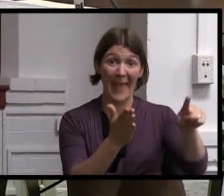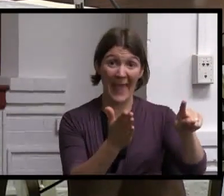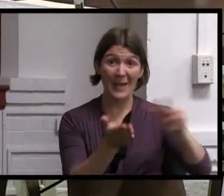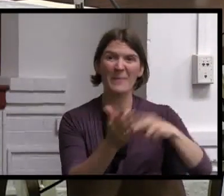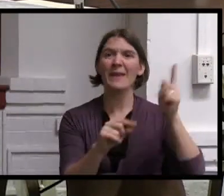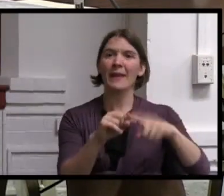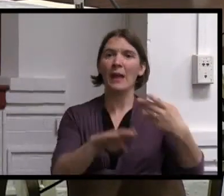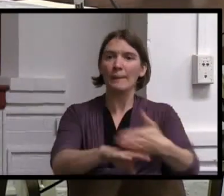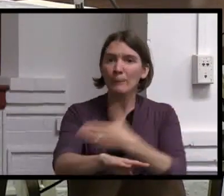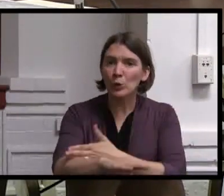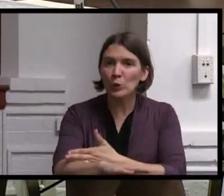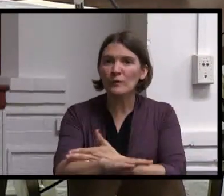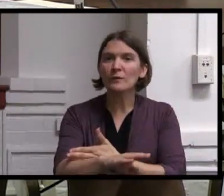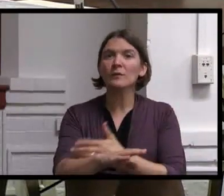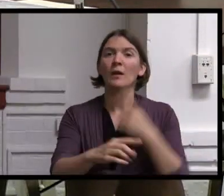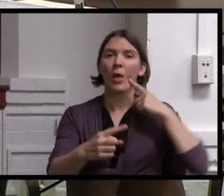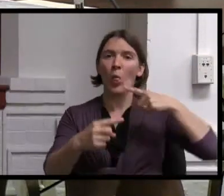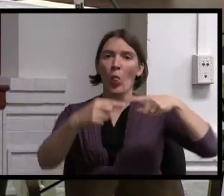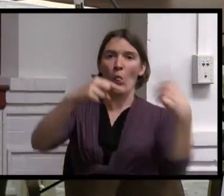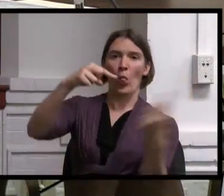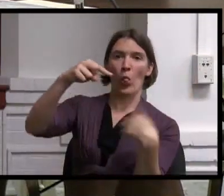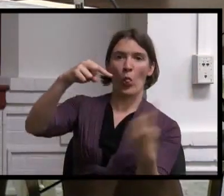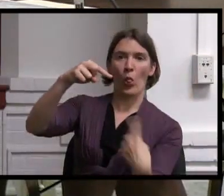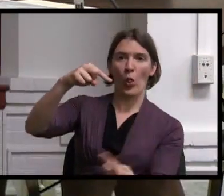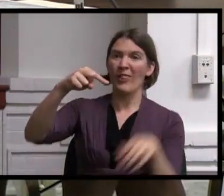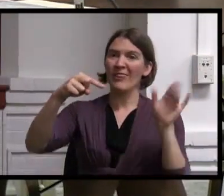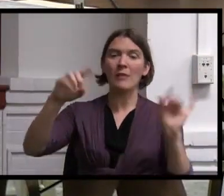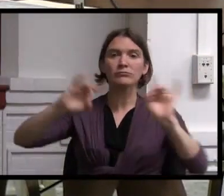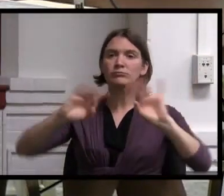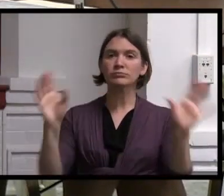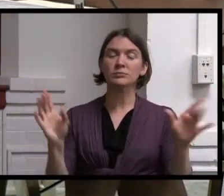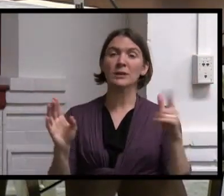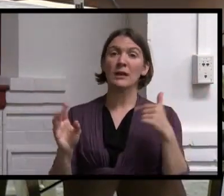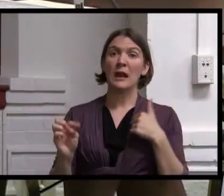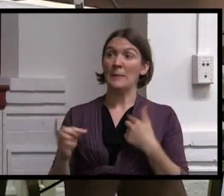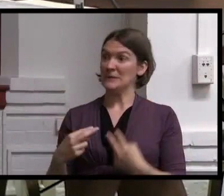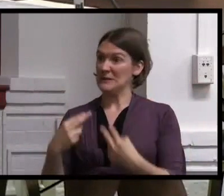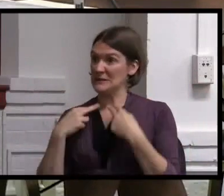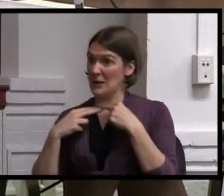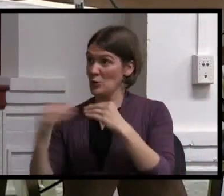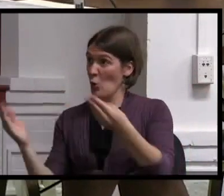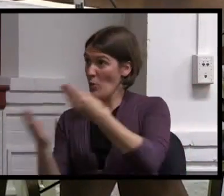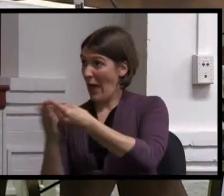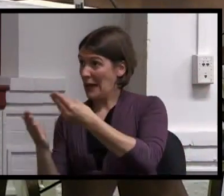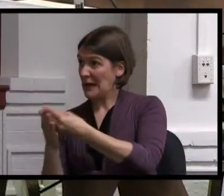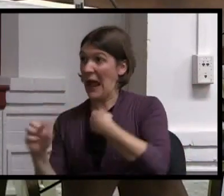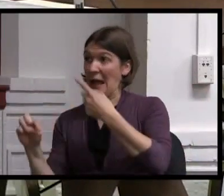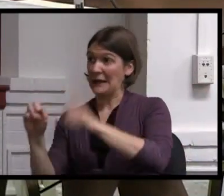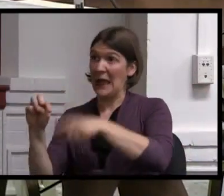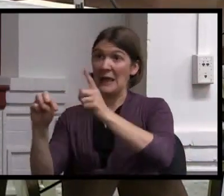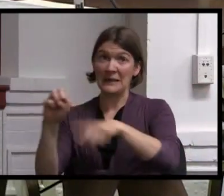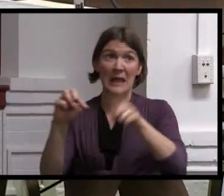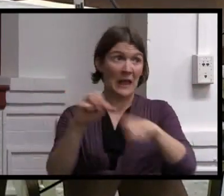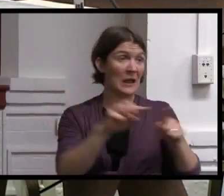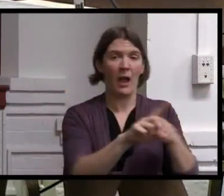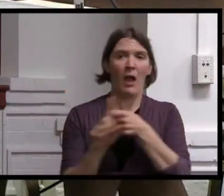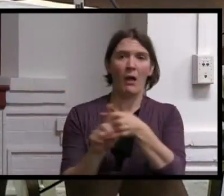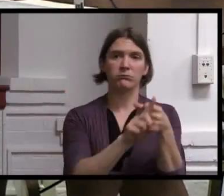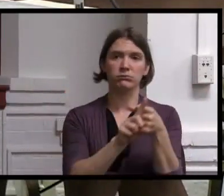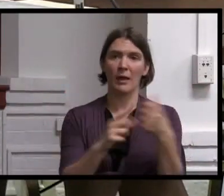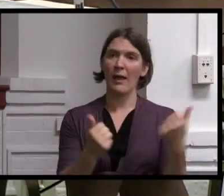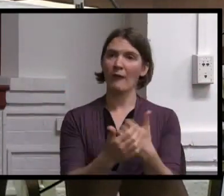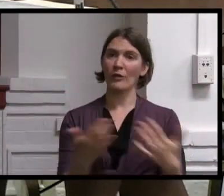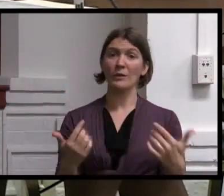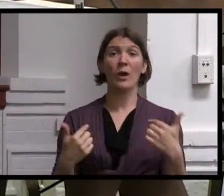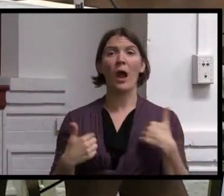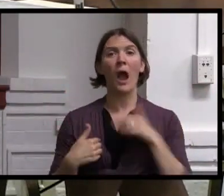on the building. And we all know what that sort of, you know, the domino effect is of that. So I just